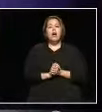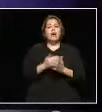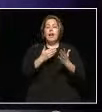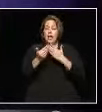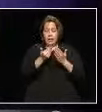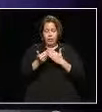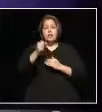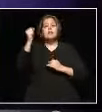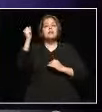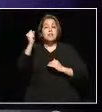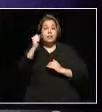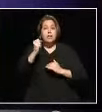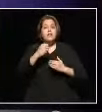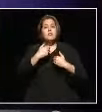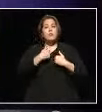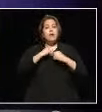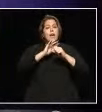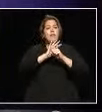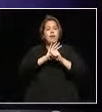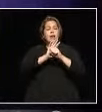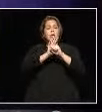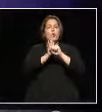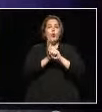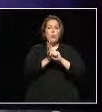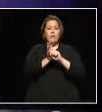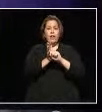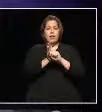any rate, yes, there is a COVID